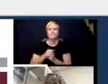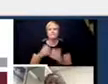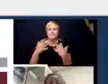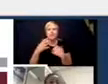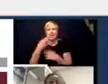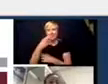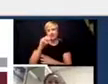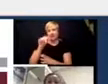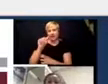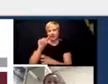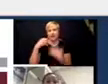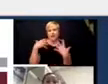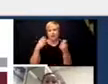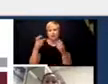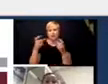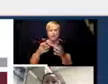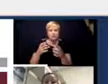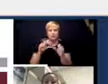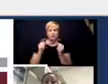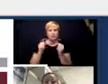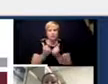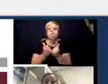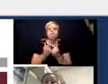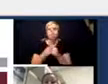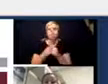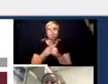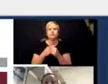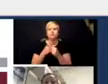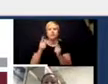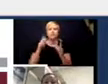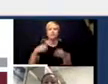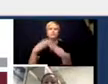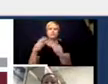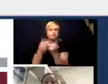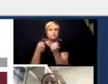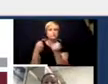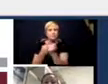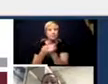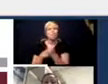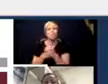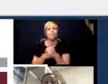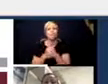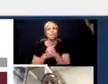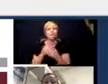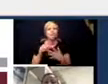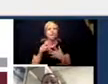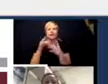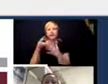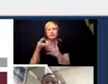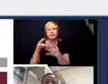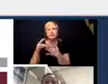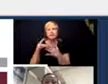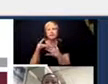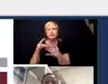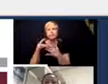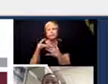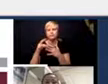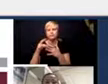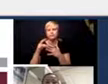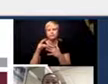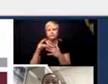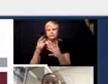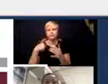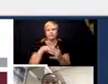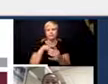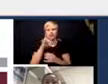us provide additional capacity in addition to guiding us on the startup support project management, guiding IT support to